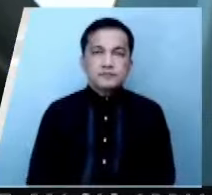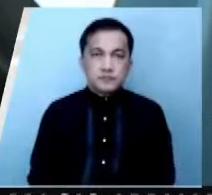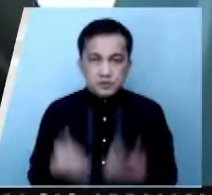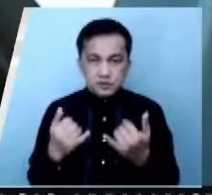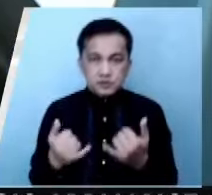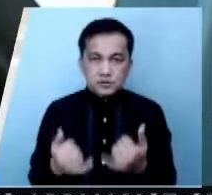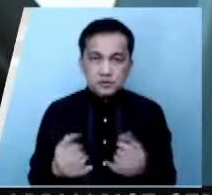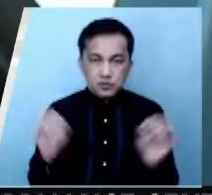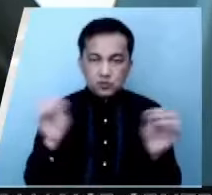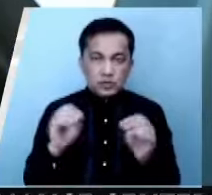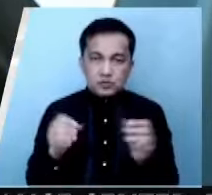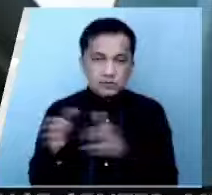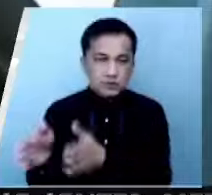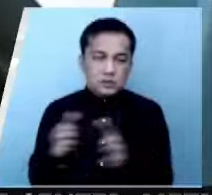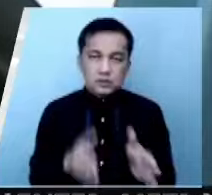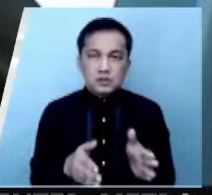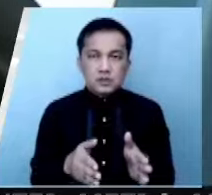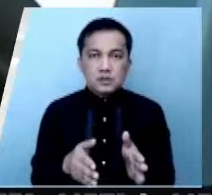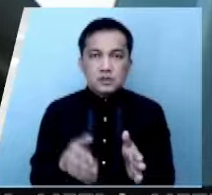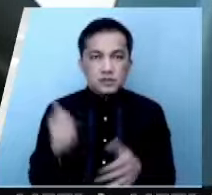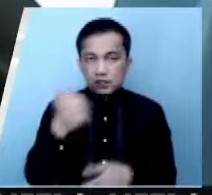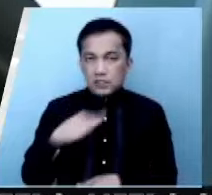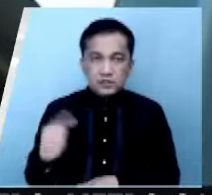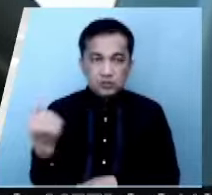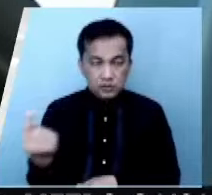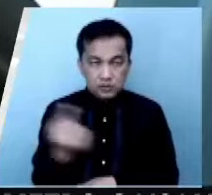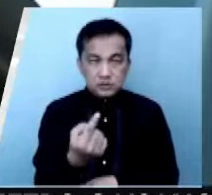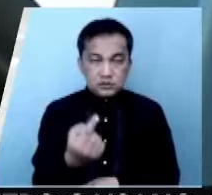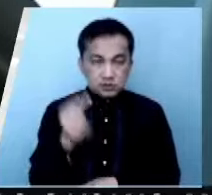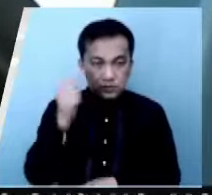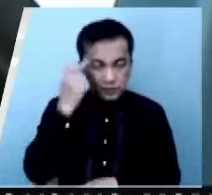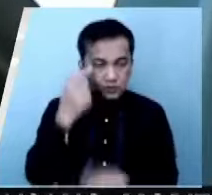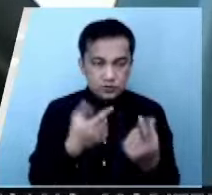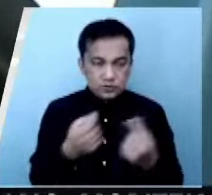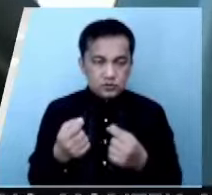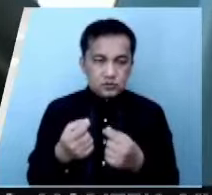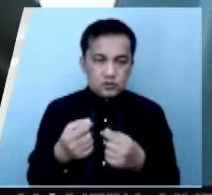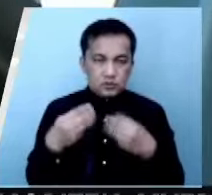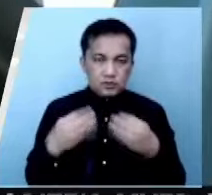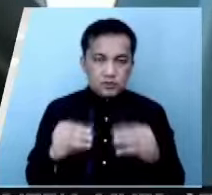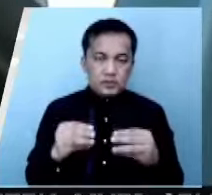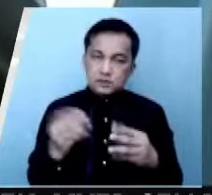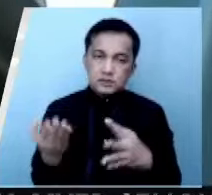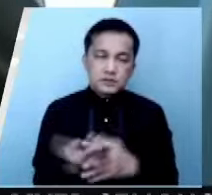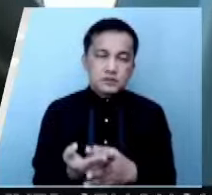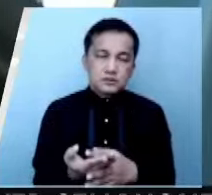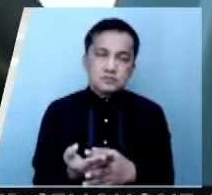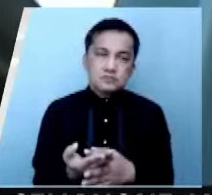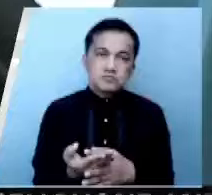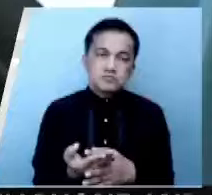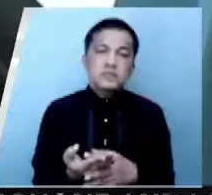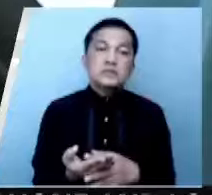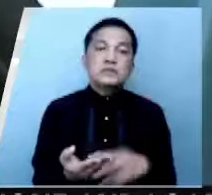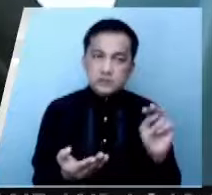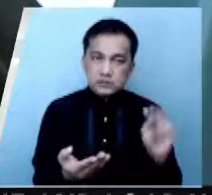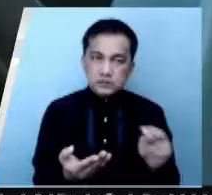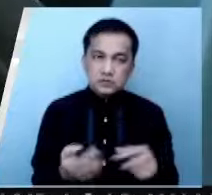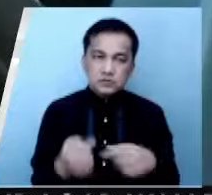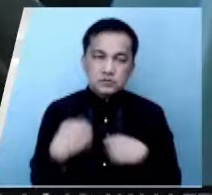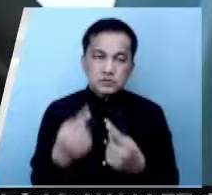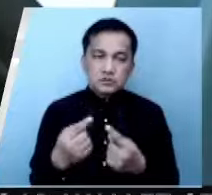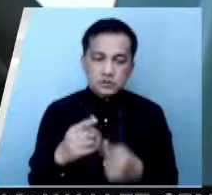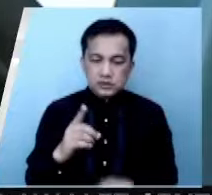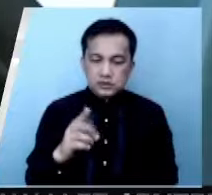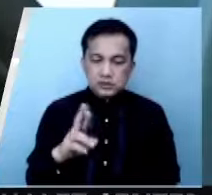way for anybody in government to do market intervention, which is needed during drastic